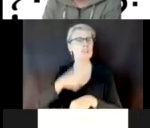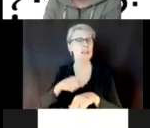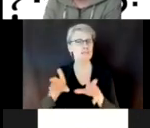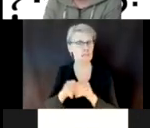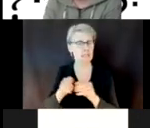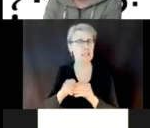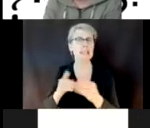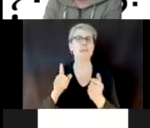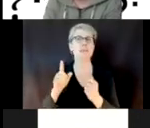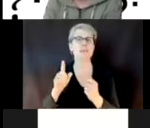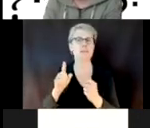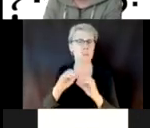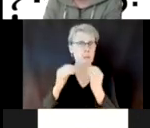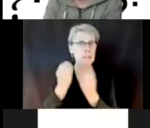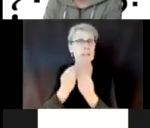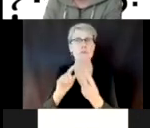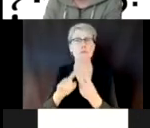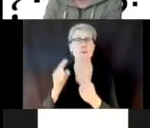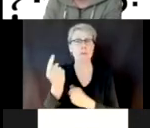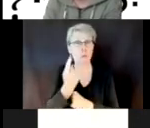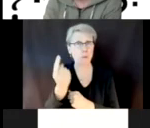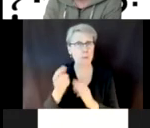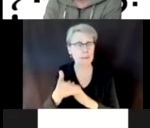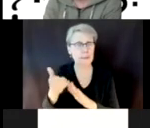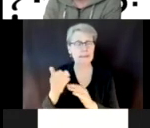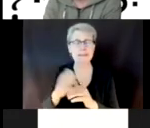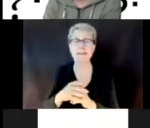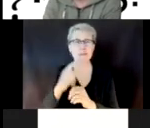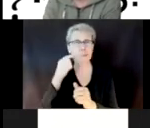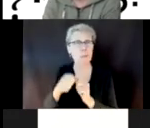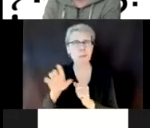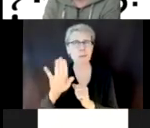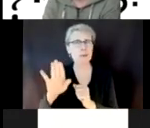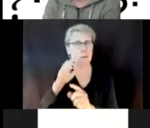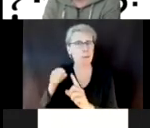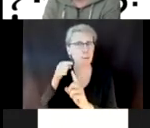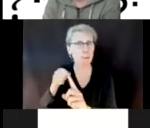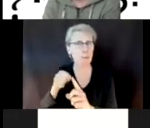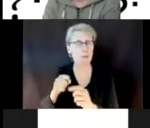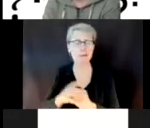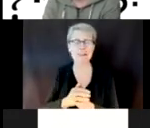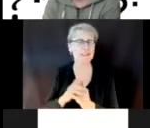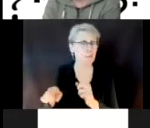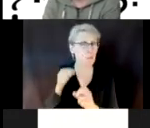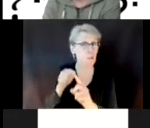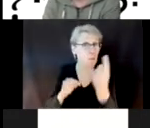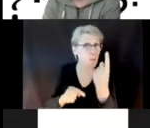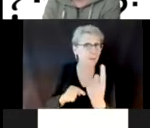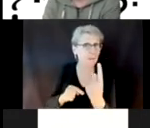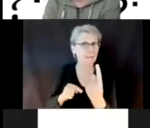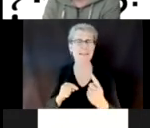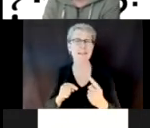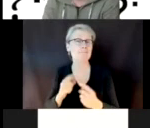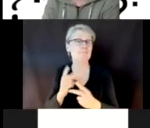and organizations, is back to the goals, back to that goal of one, figuring out what you